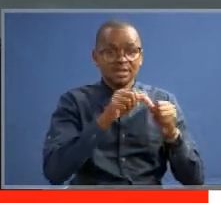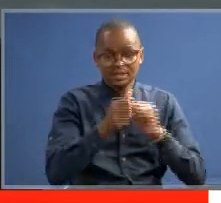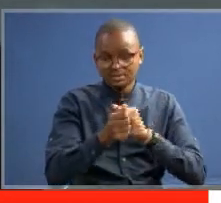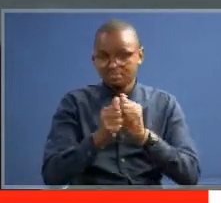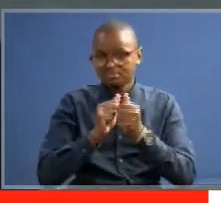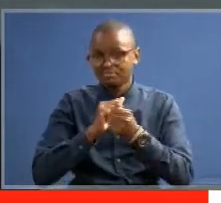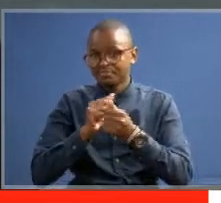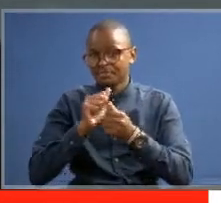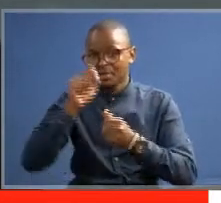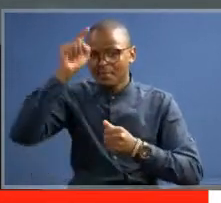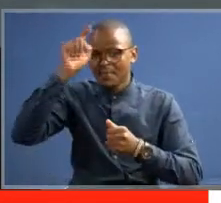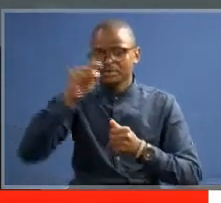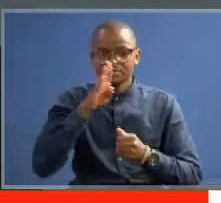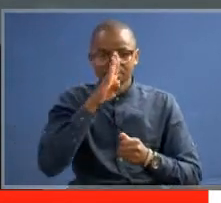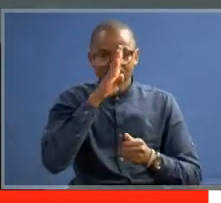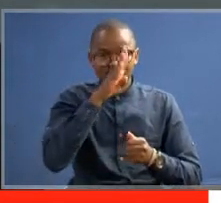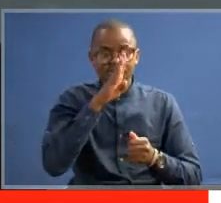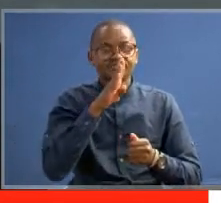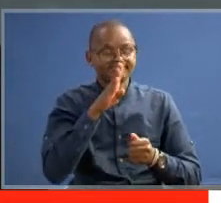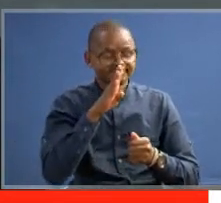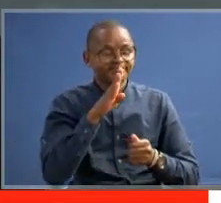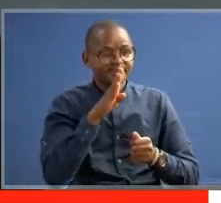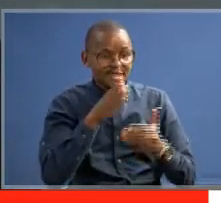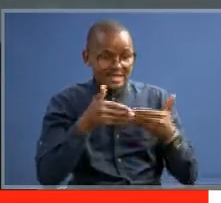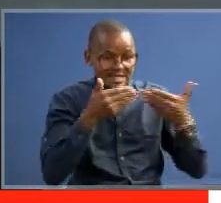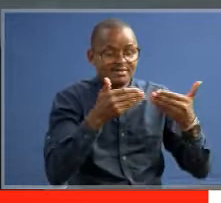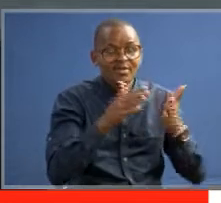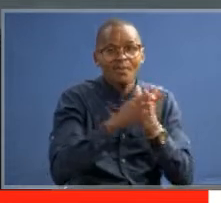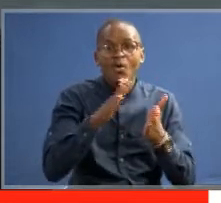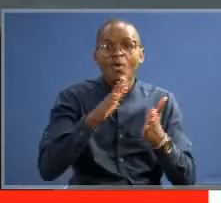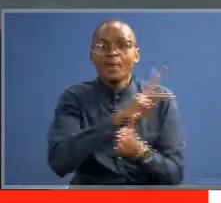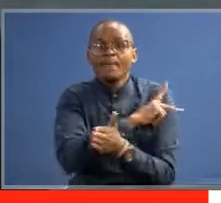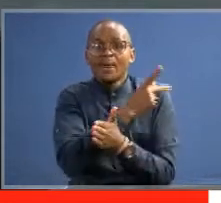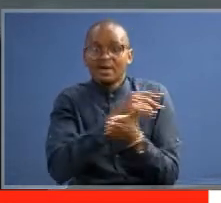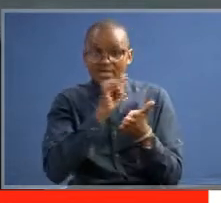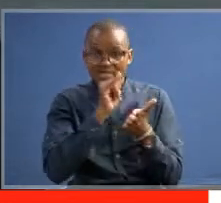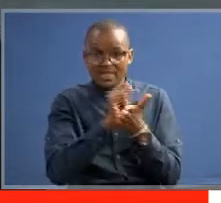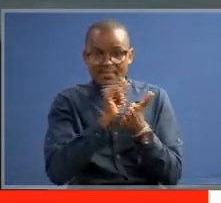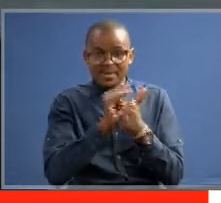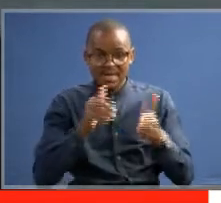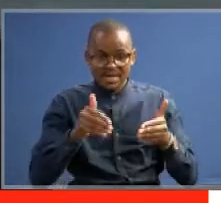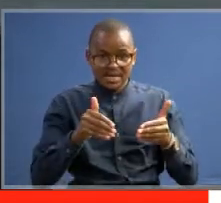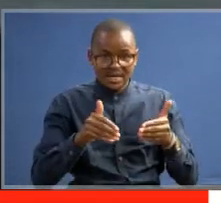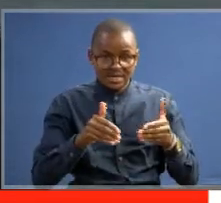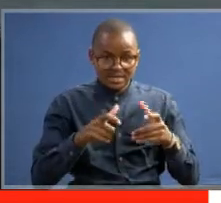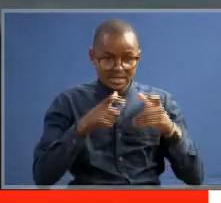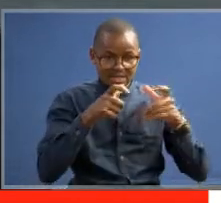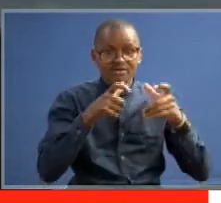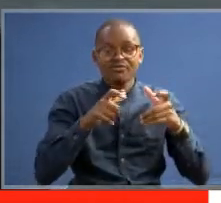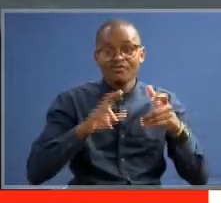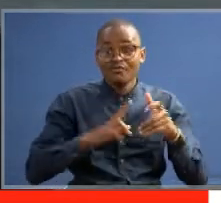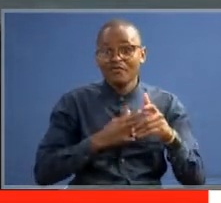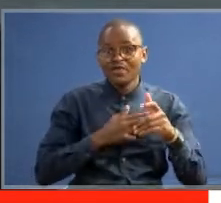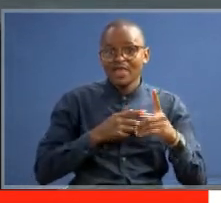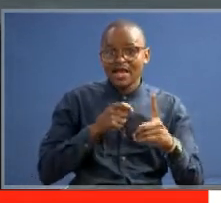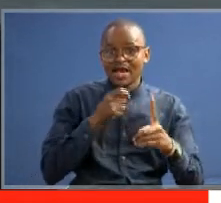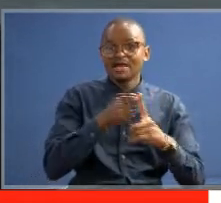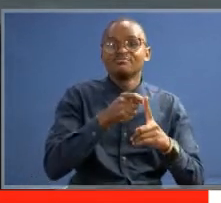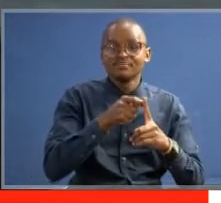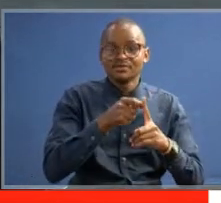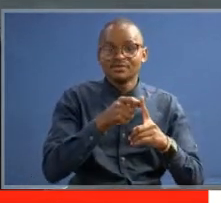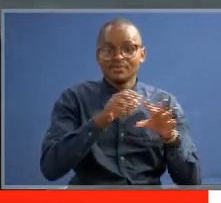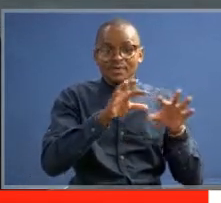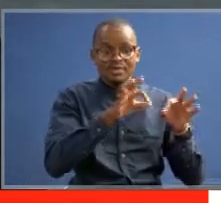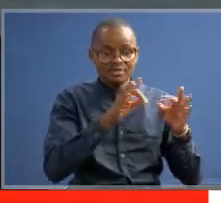sports. They should be the schools. We should be able to give them more power, that they can be able to gift us the talent. The talents can be able to